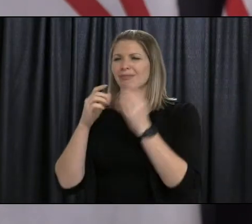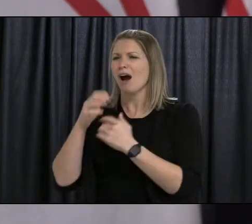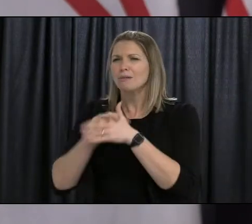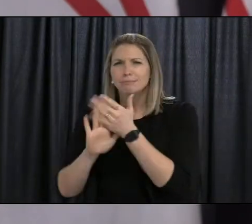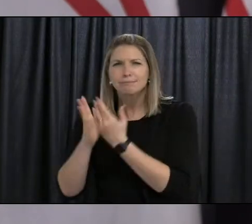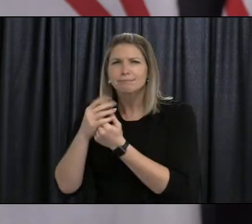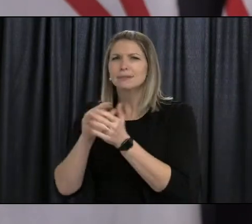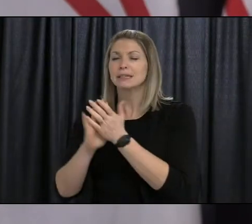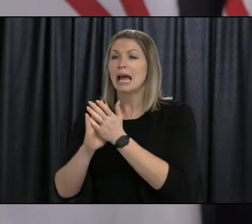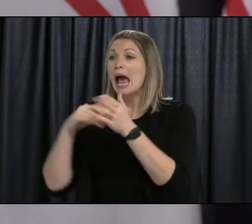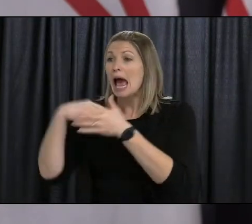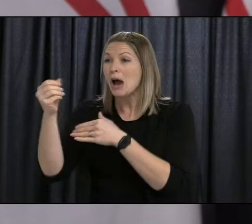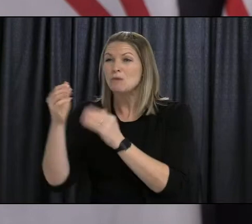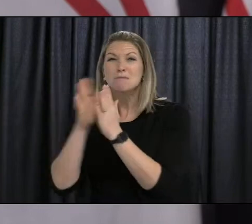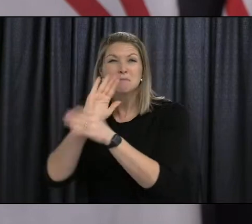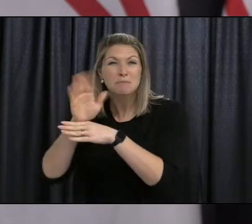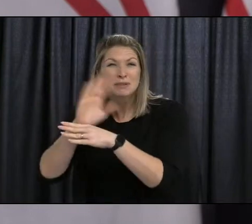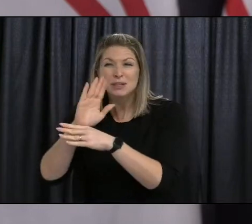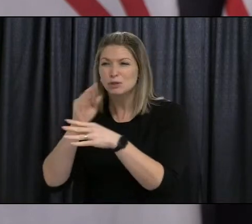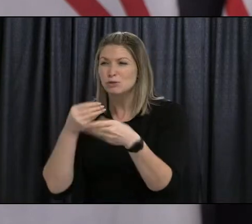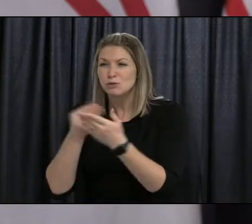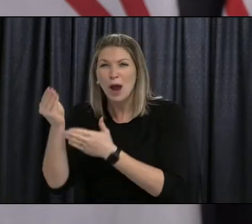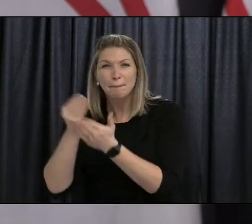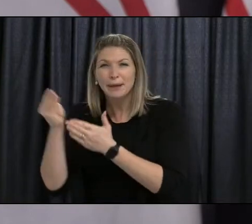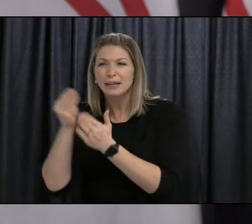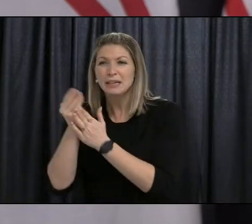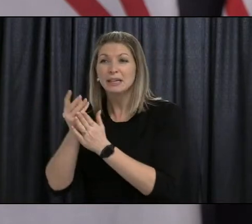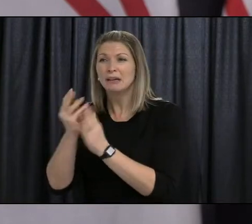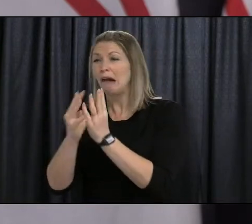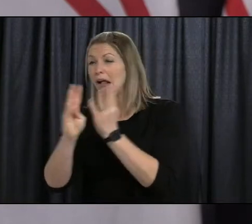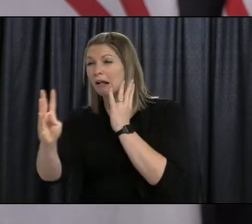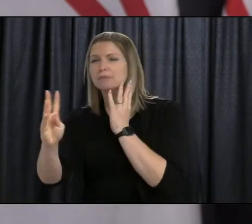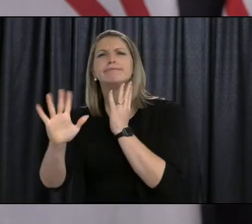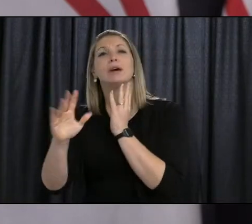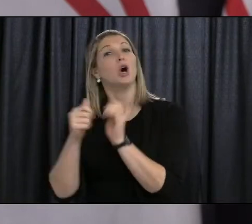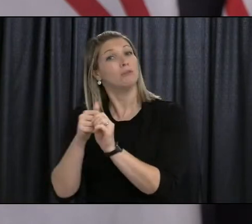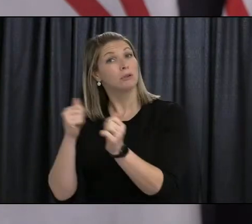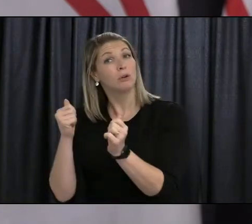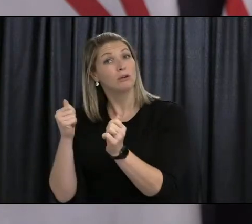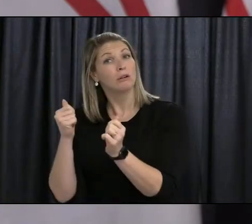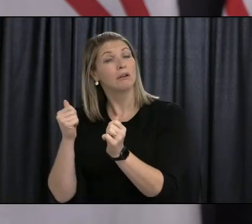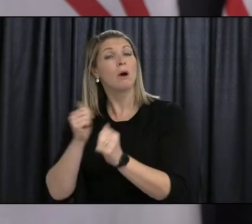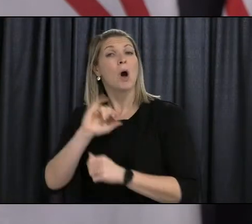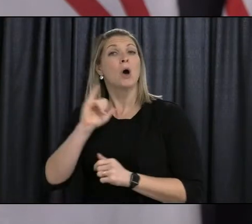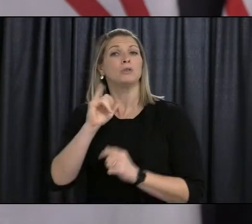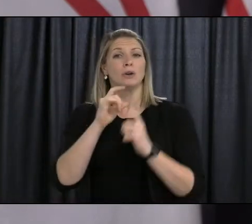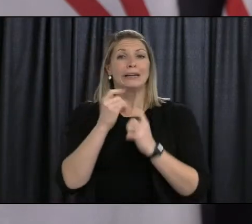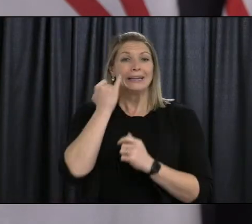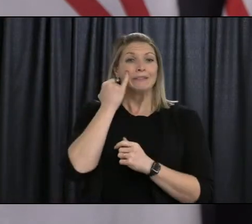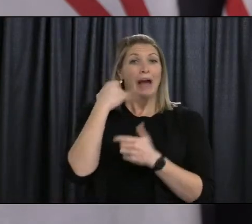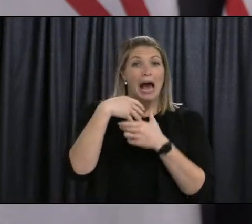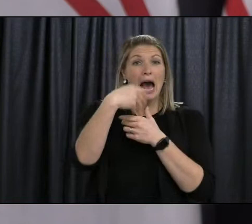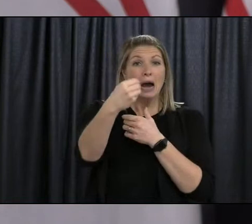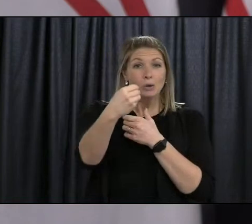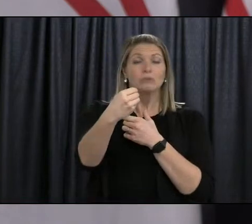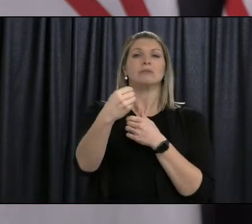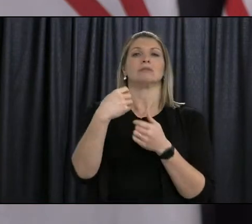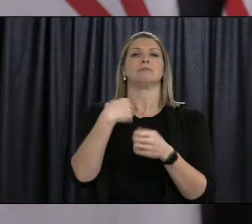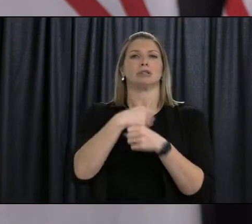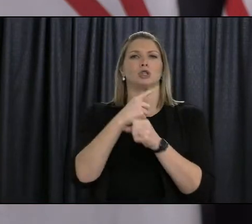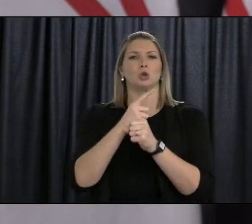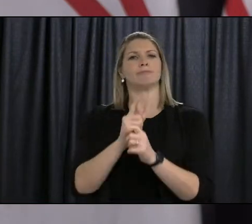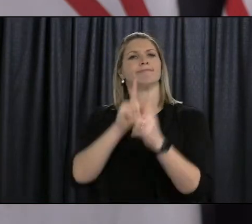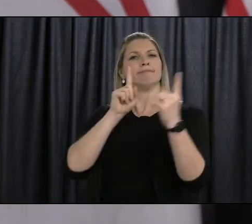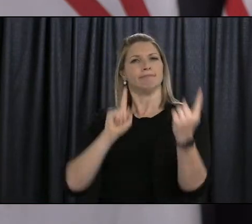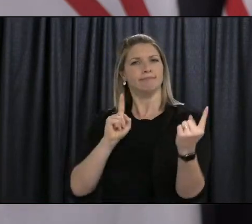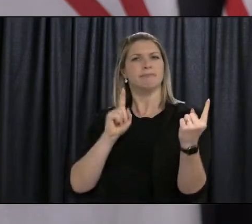hands often and well. Wear your mask when in indoor public spaces, and stay 6 feet apart from others who are not your close